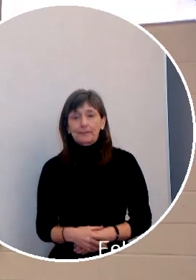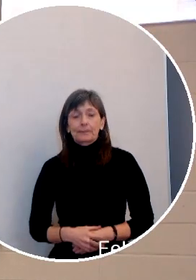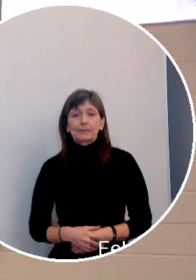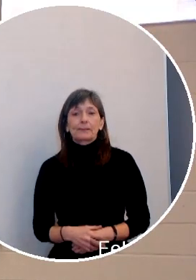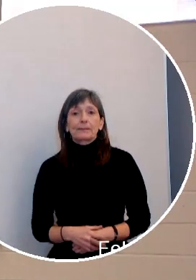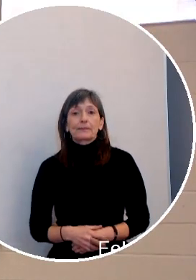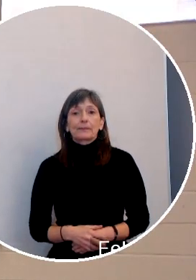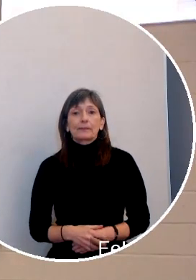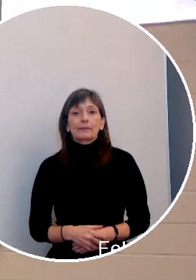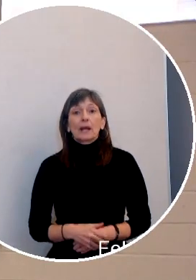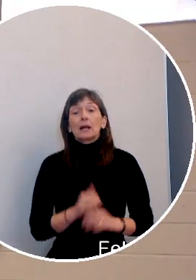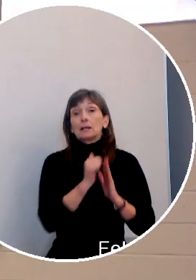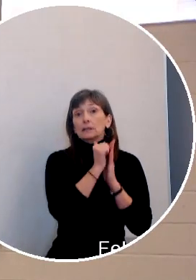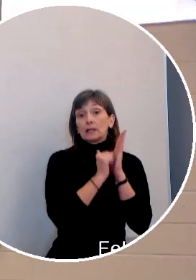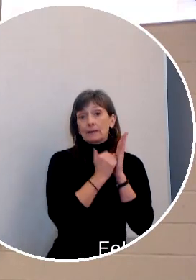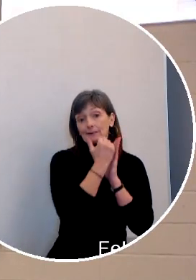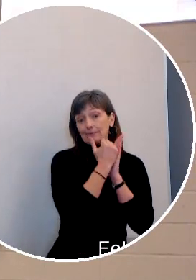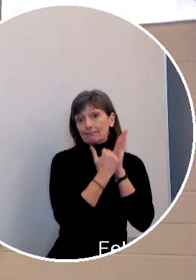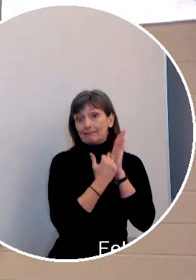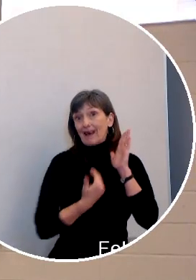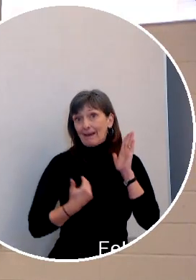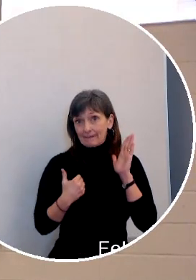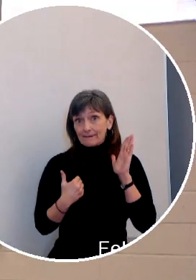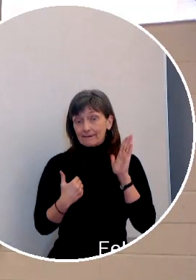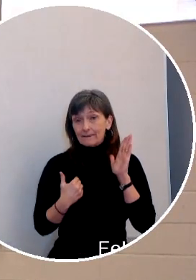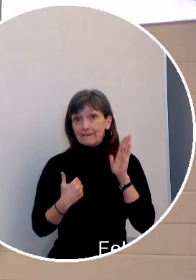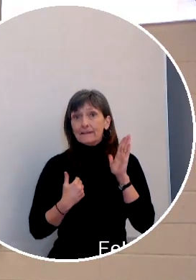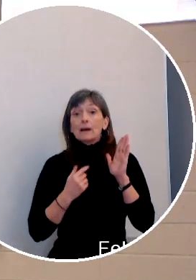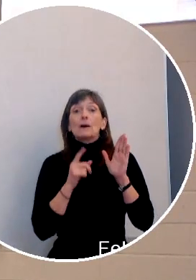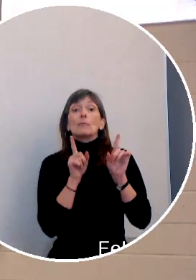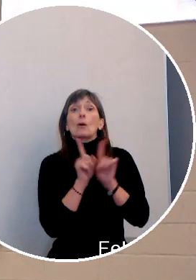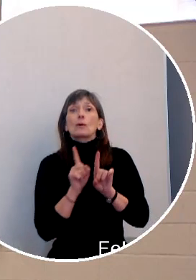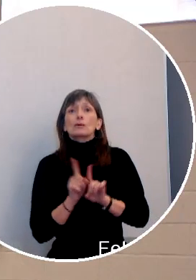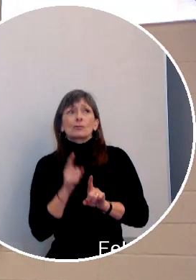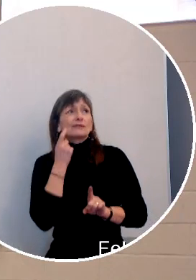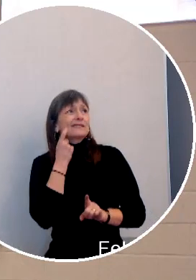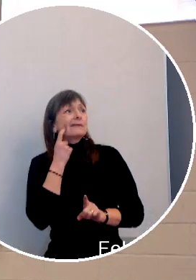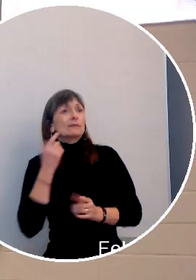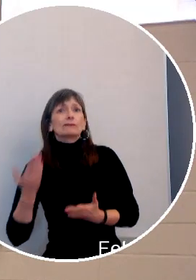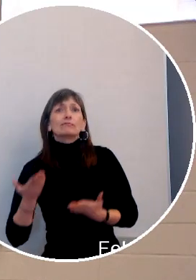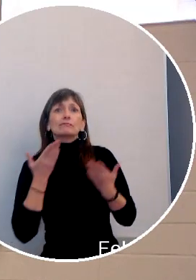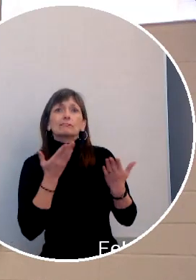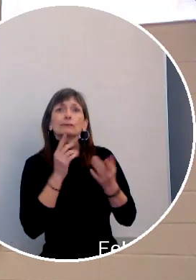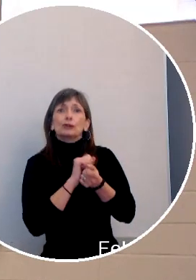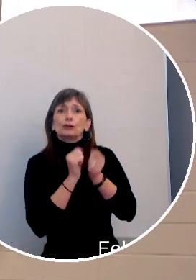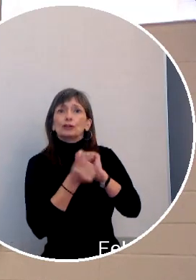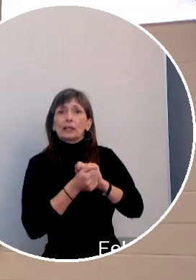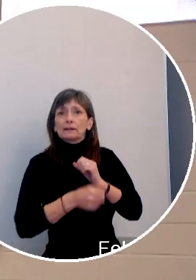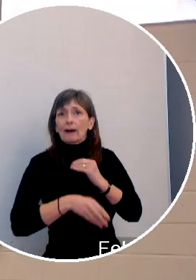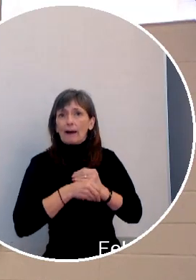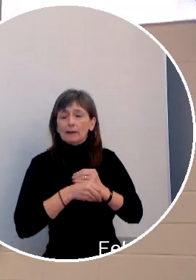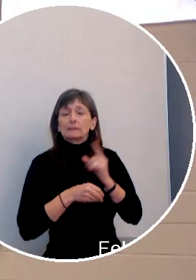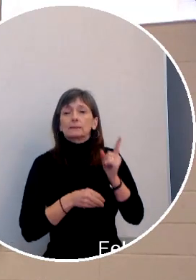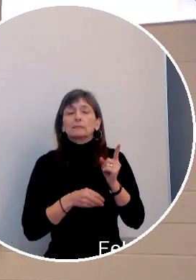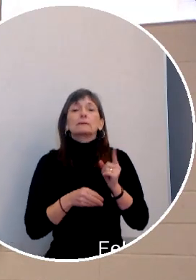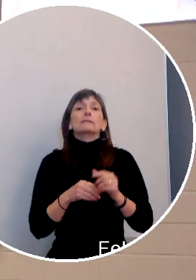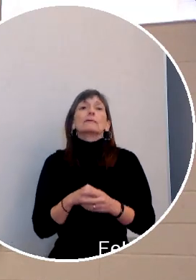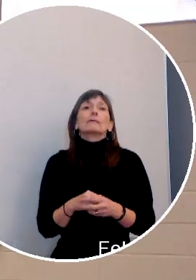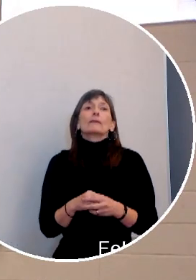We have an agenda, but there's going to be a recommended change to the agenda, so we'll have to, before we adopt the